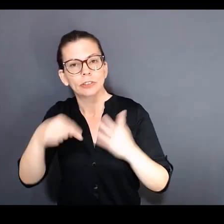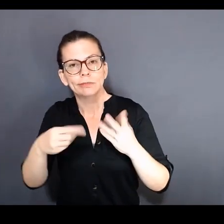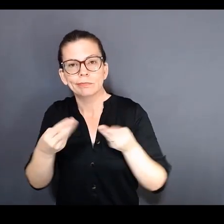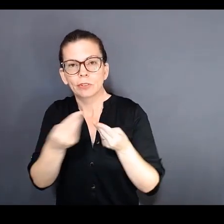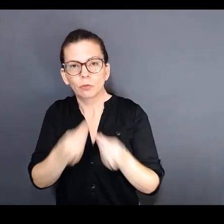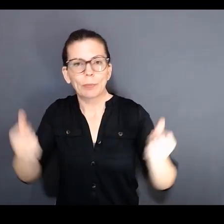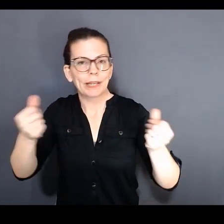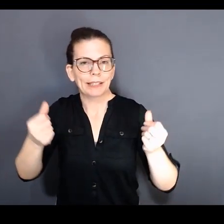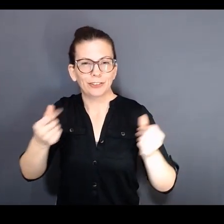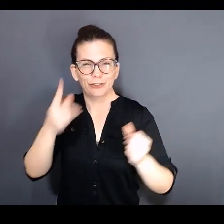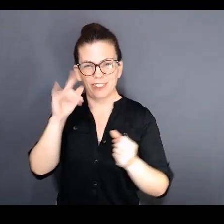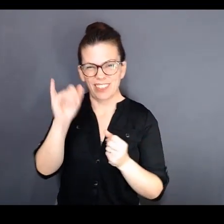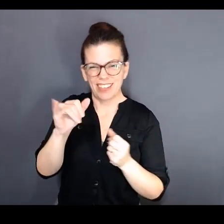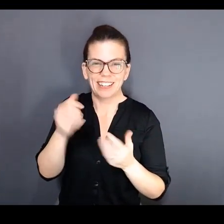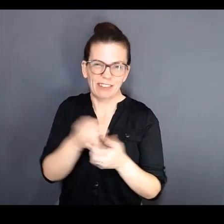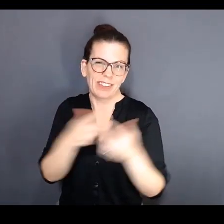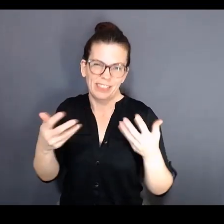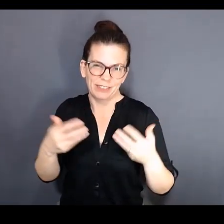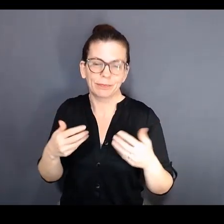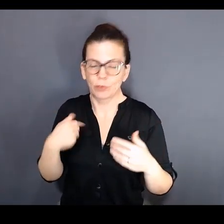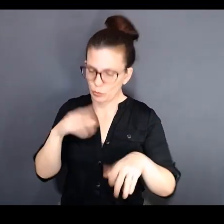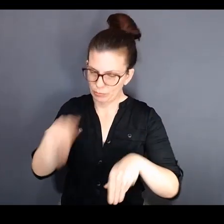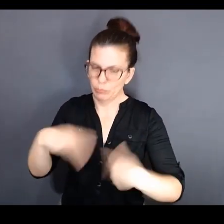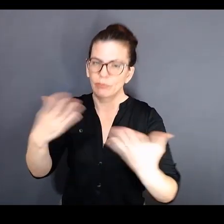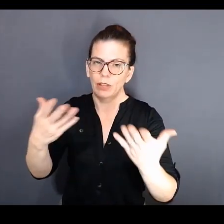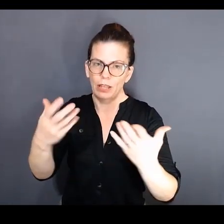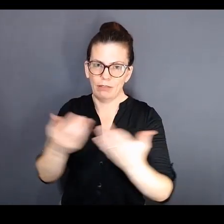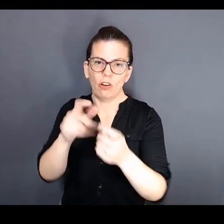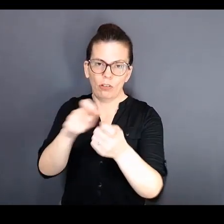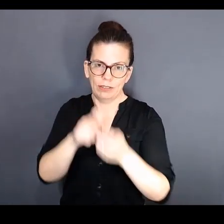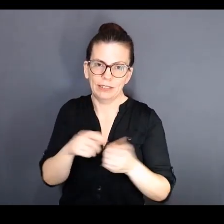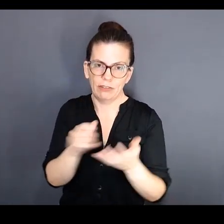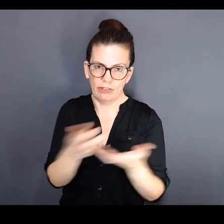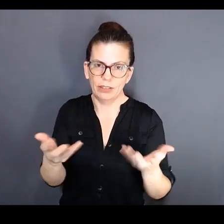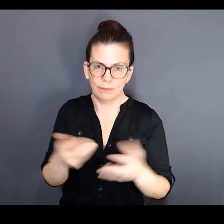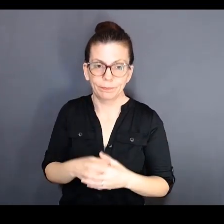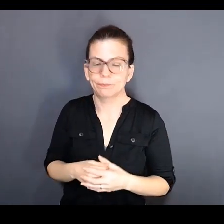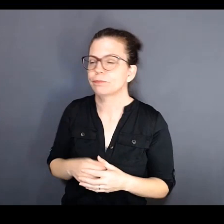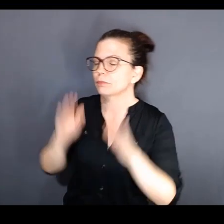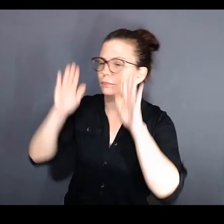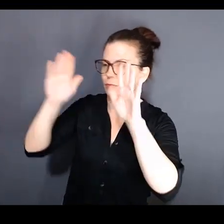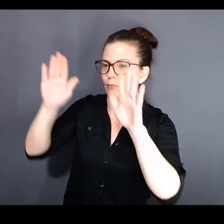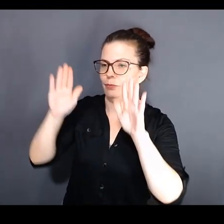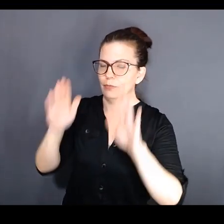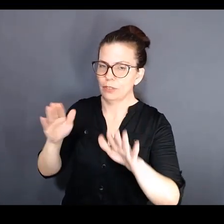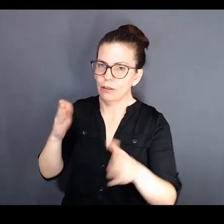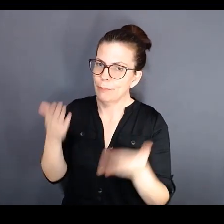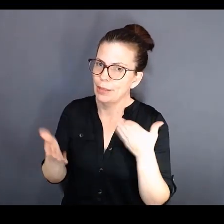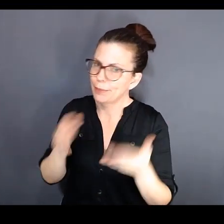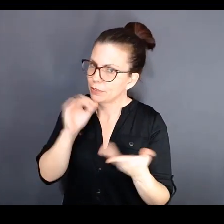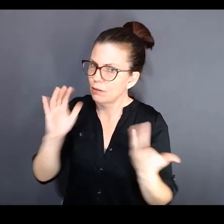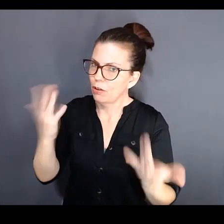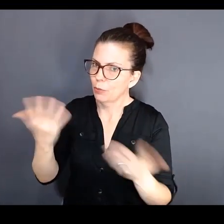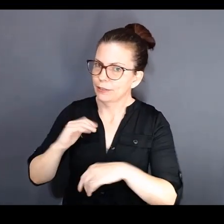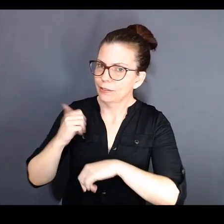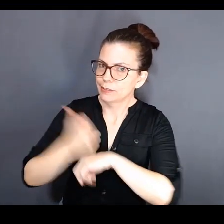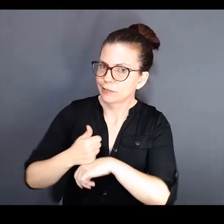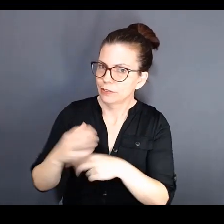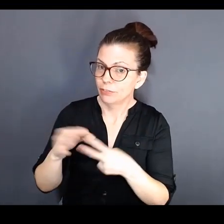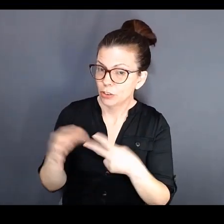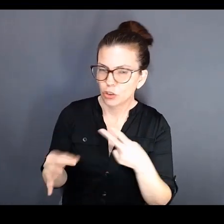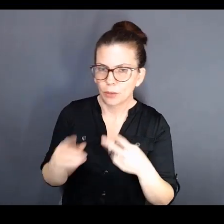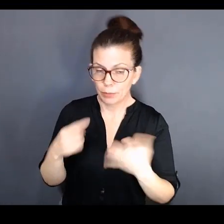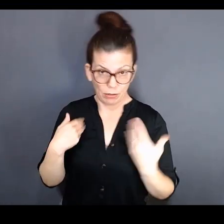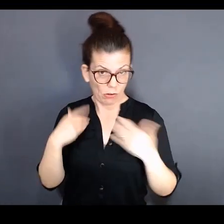by something and what is, the remediation for it and so forth and so on. We give all those details. Wonderful.